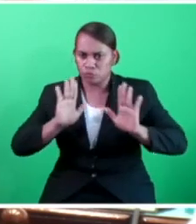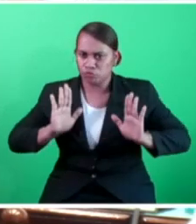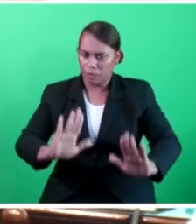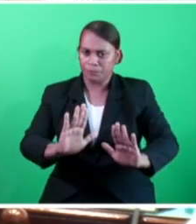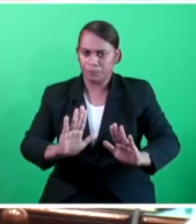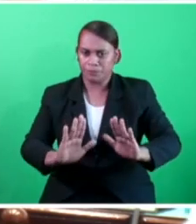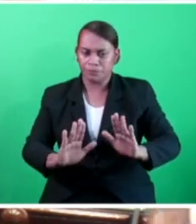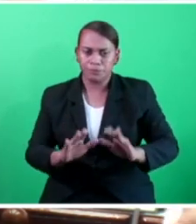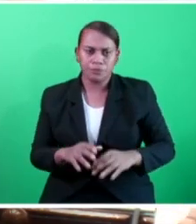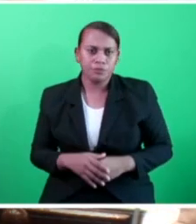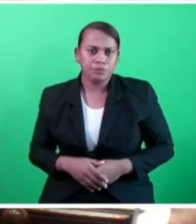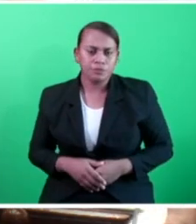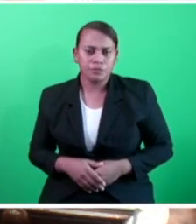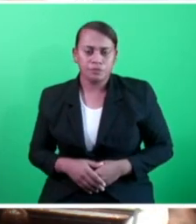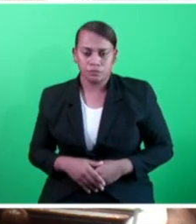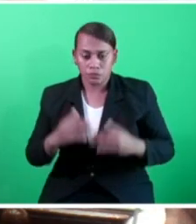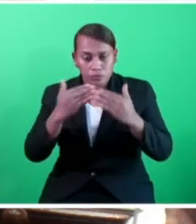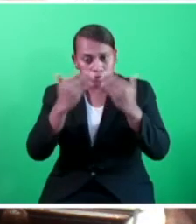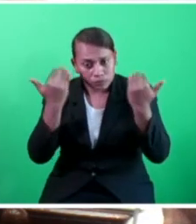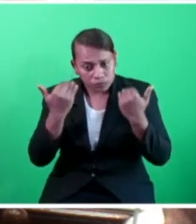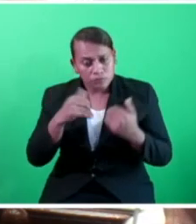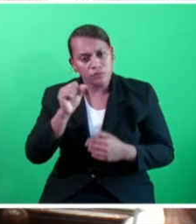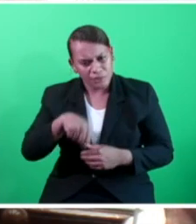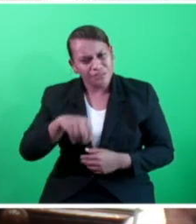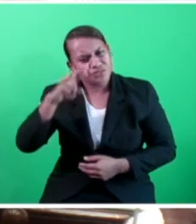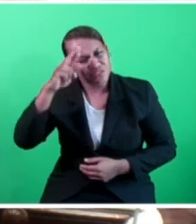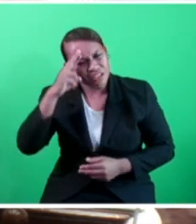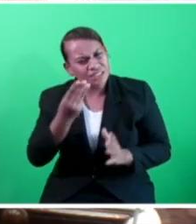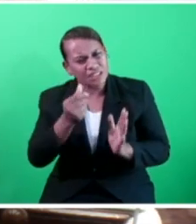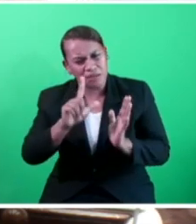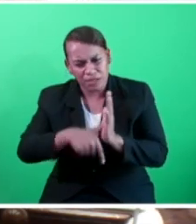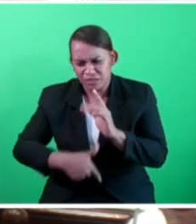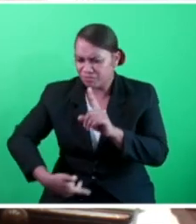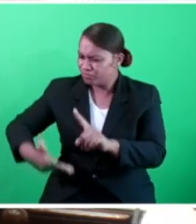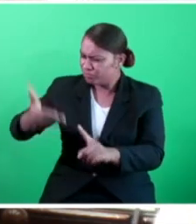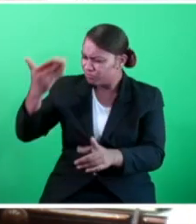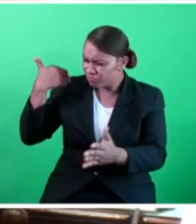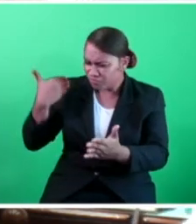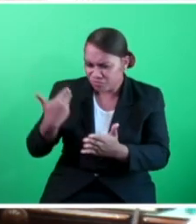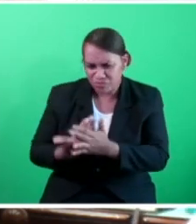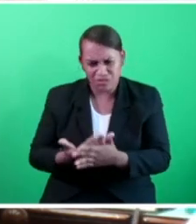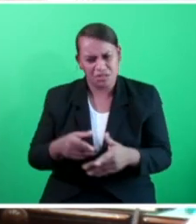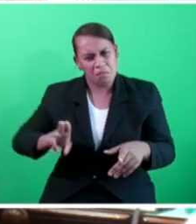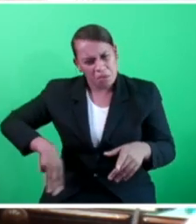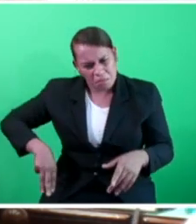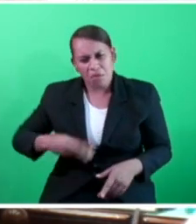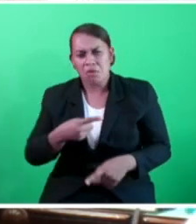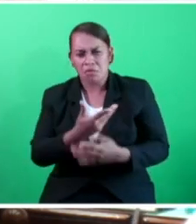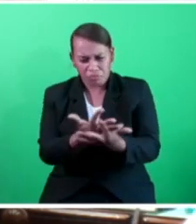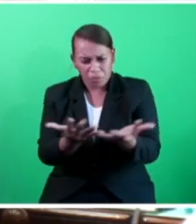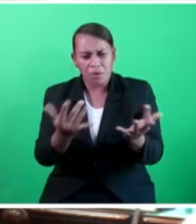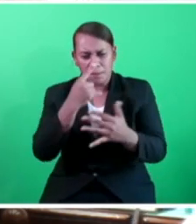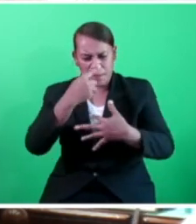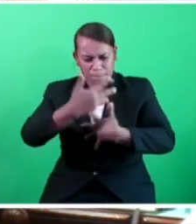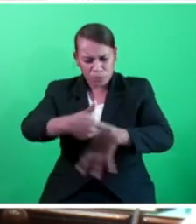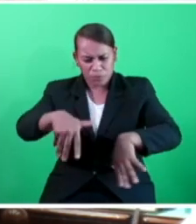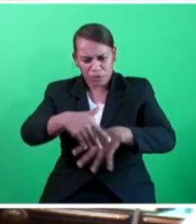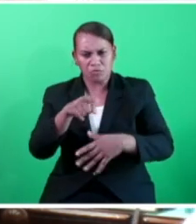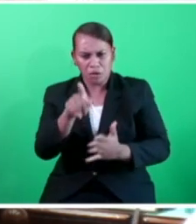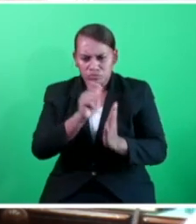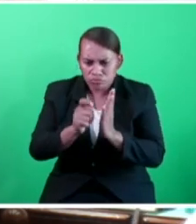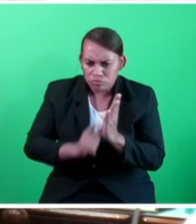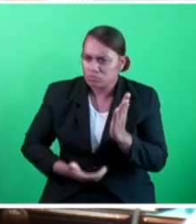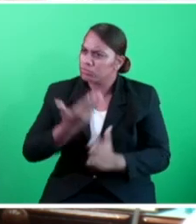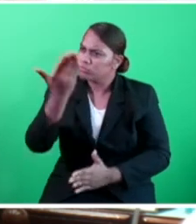Speaker, for some time, members of the public has been writing to the Ministry of Agriculture